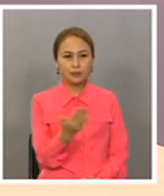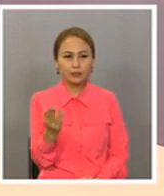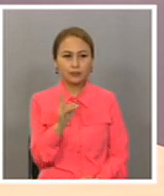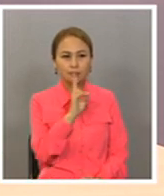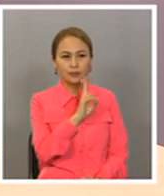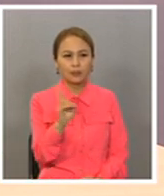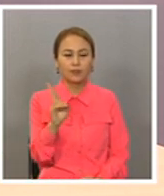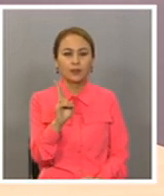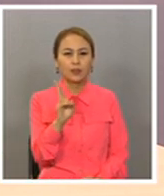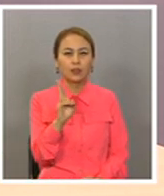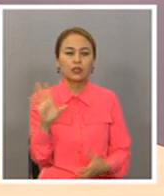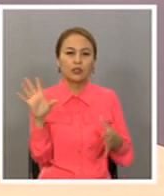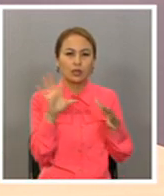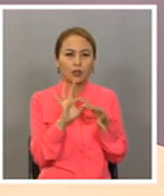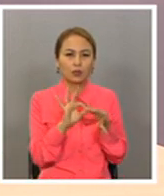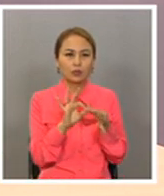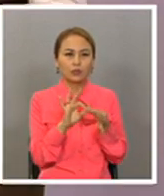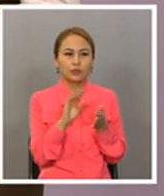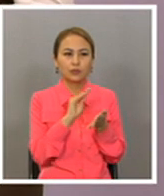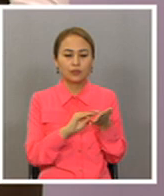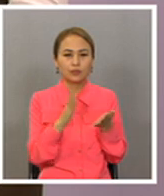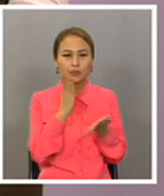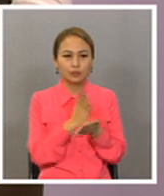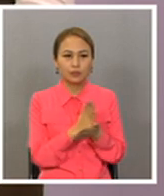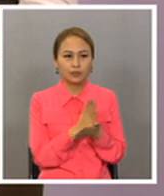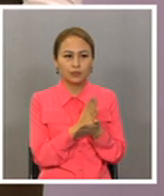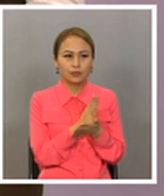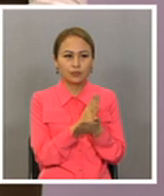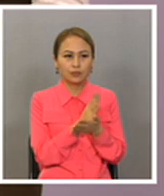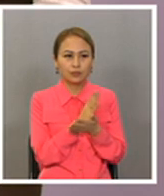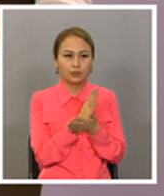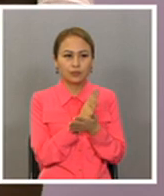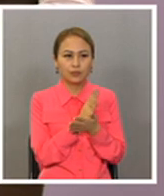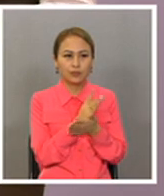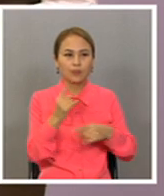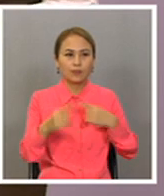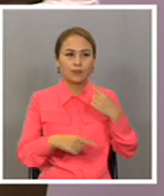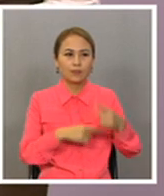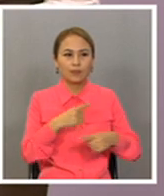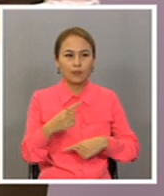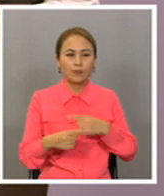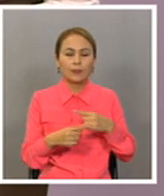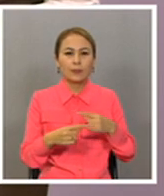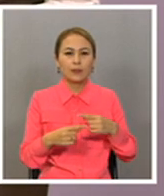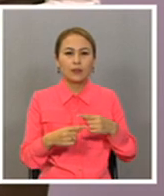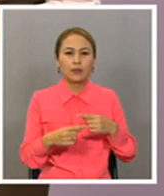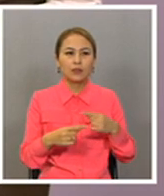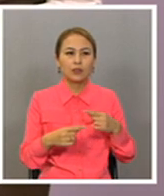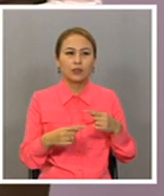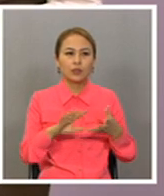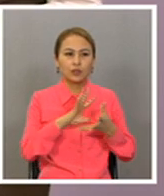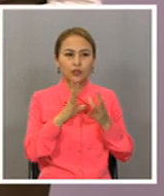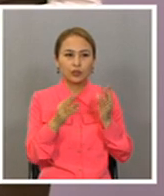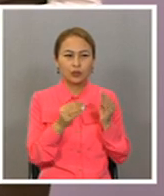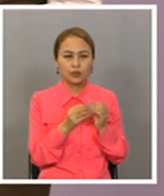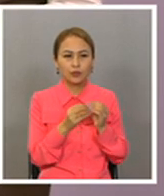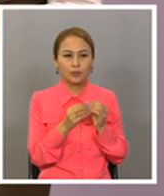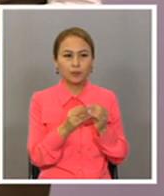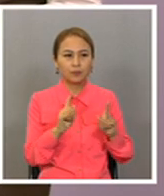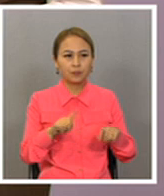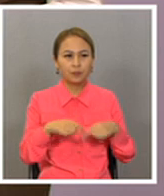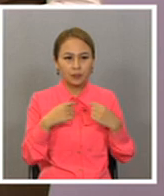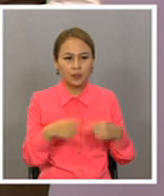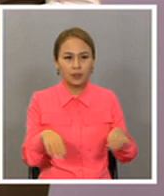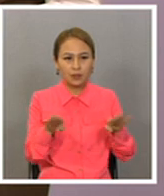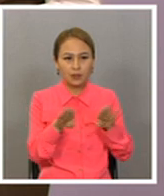degen jalğau jalğanıp tur eken. Kelesi jattıguğa nazar audaramız. Berilgen